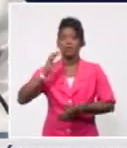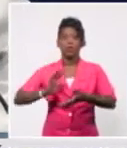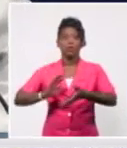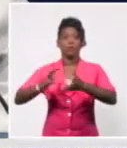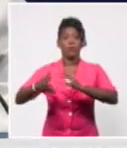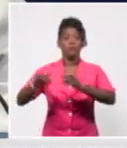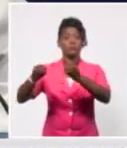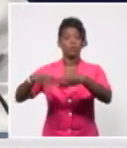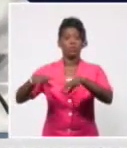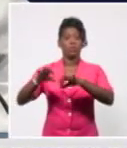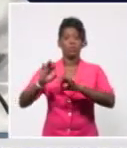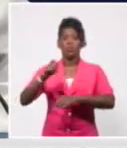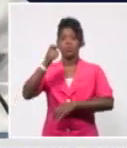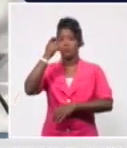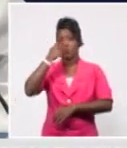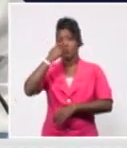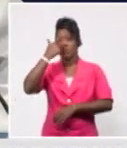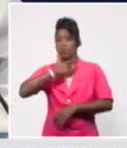country's territories.